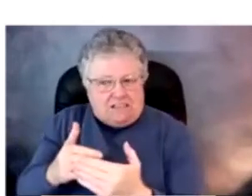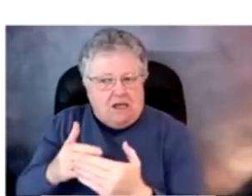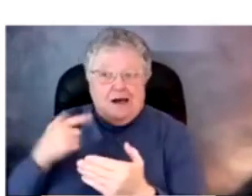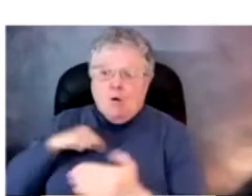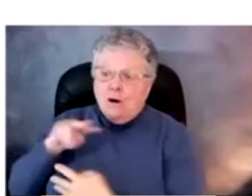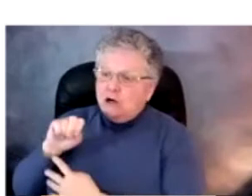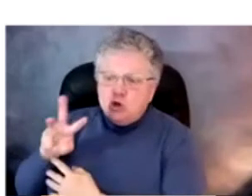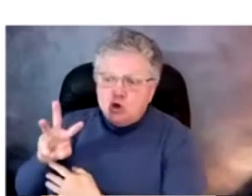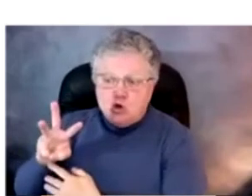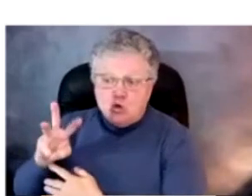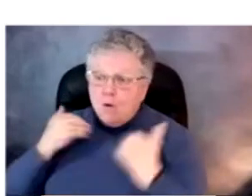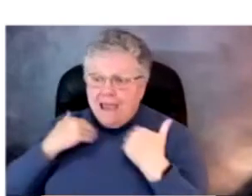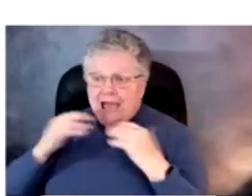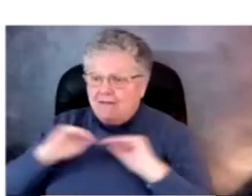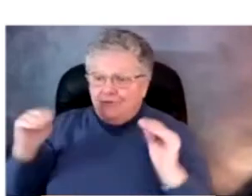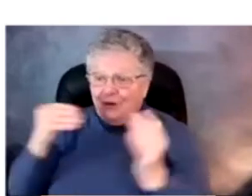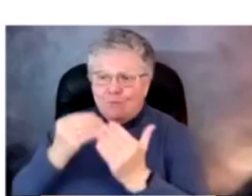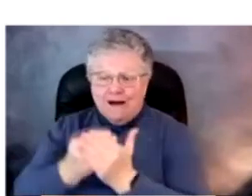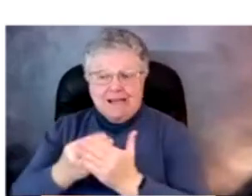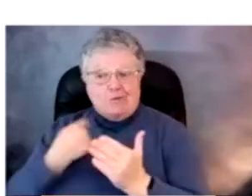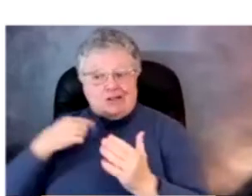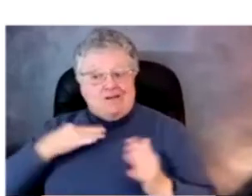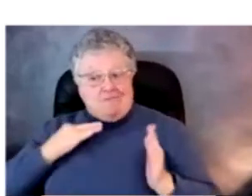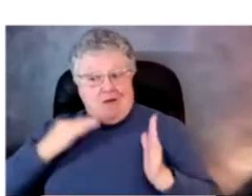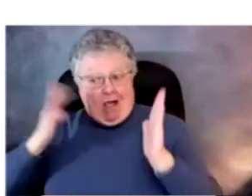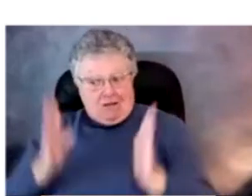funded, right? We're just people doing this.